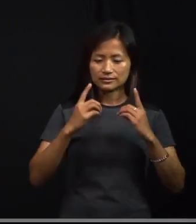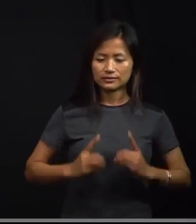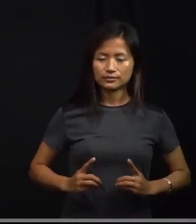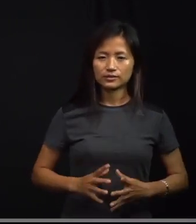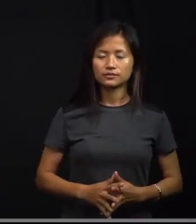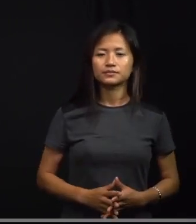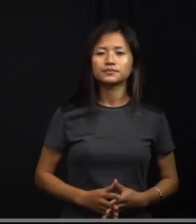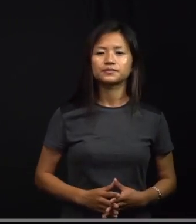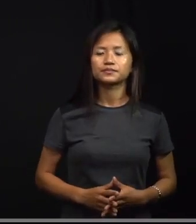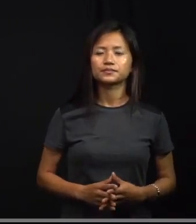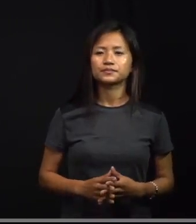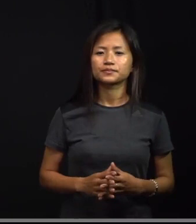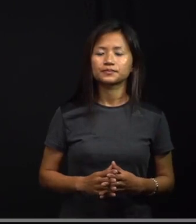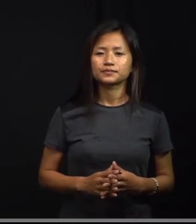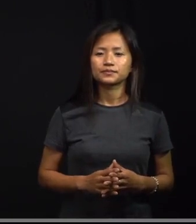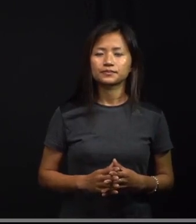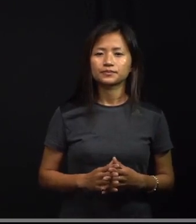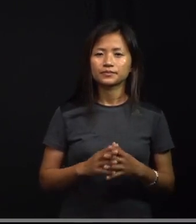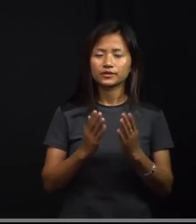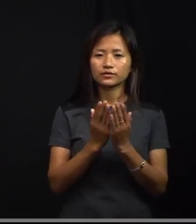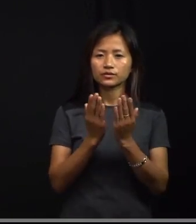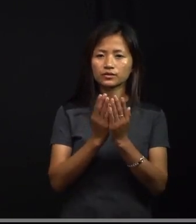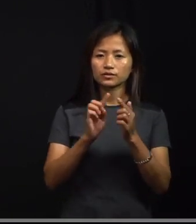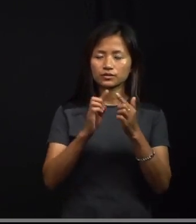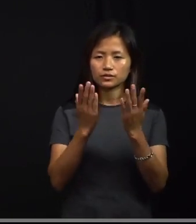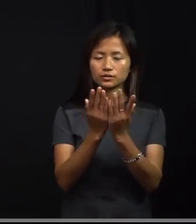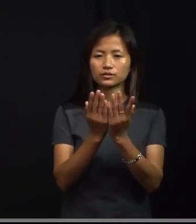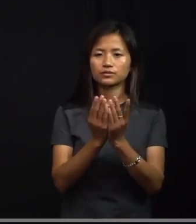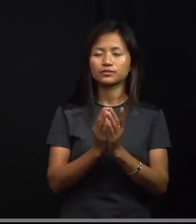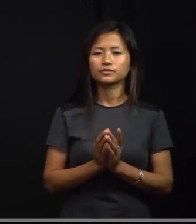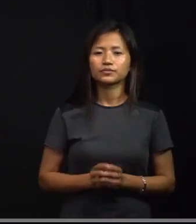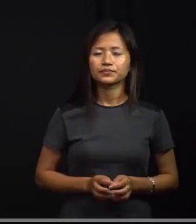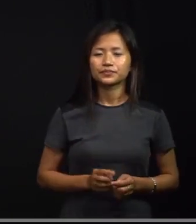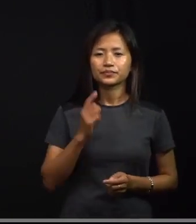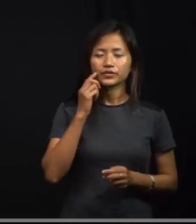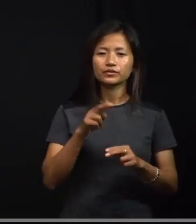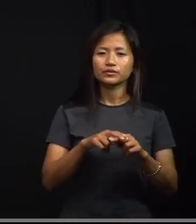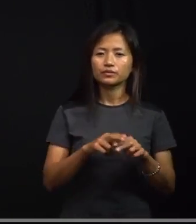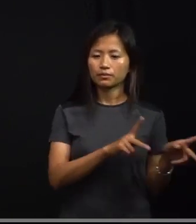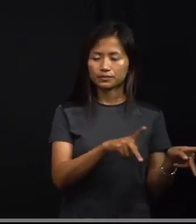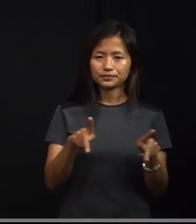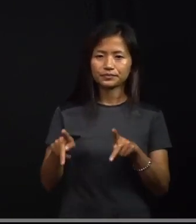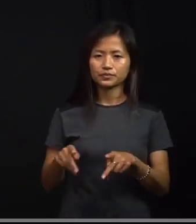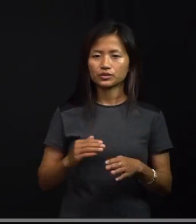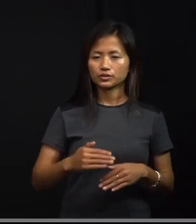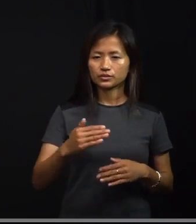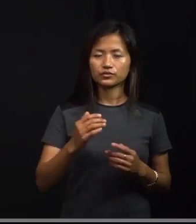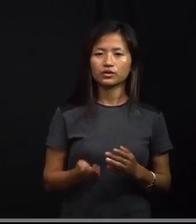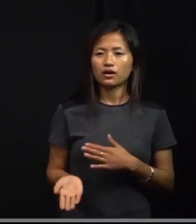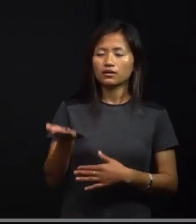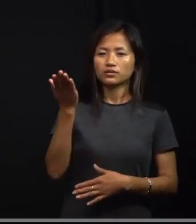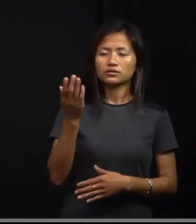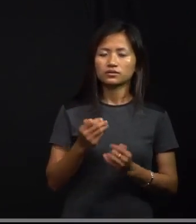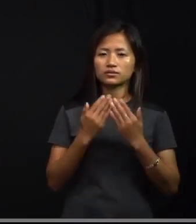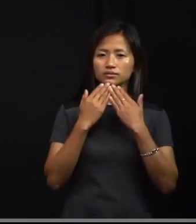pedagogy again? If you're studying the subject education and if you're planning to pursue it for your higher